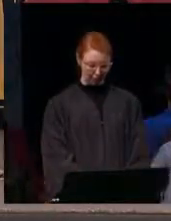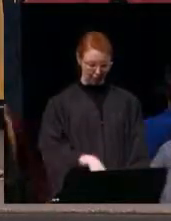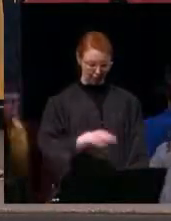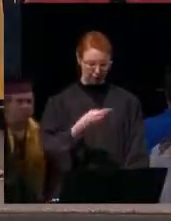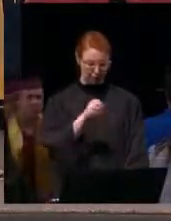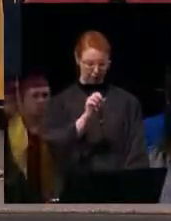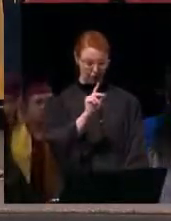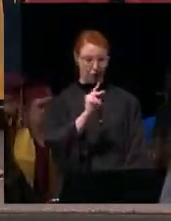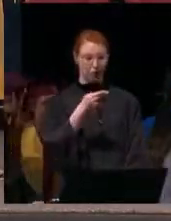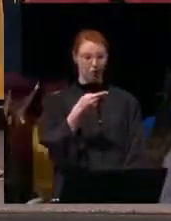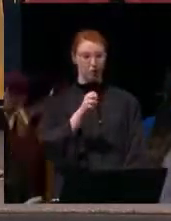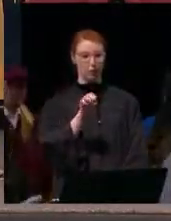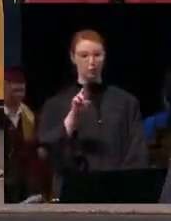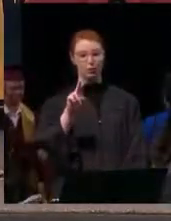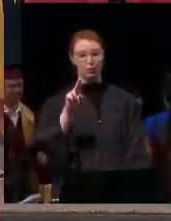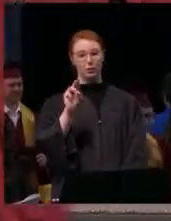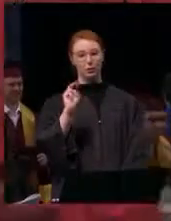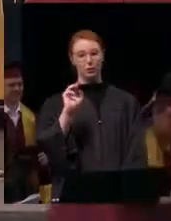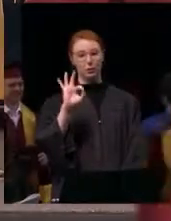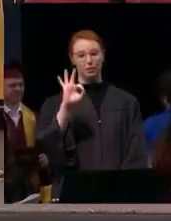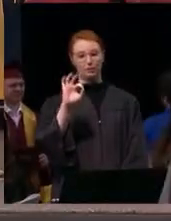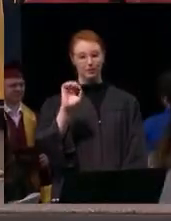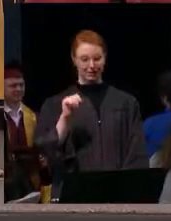Hope Rumpf.